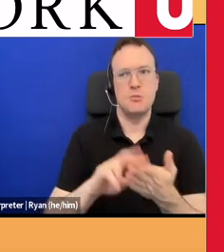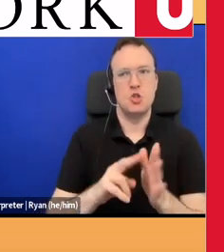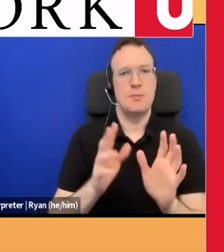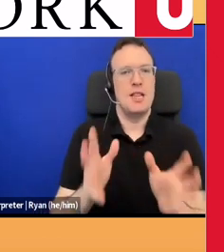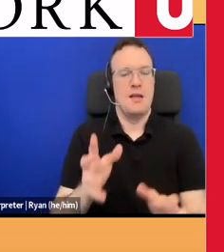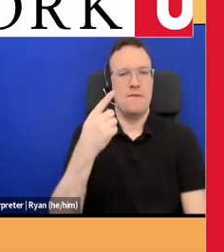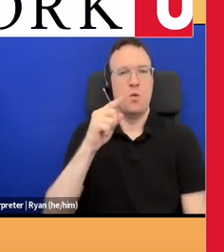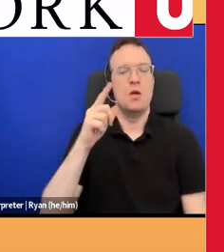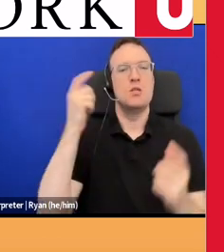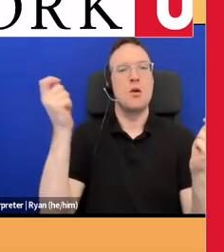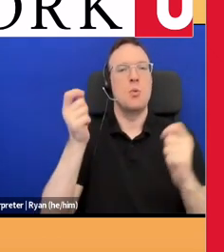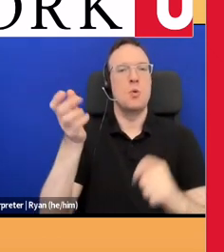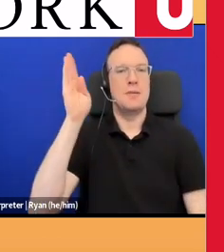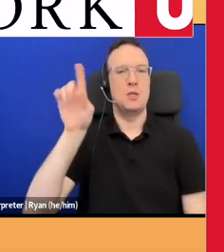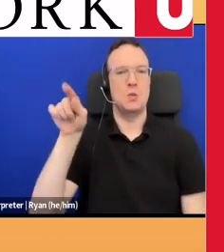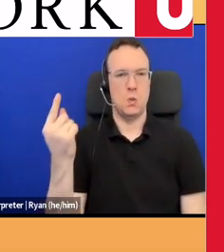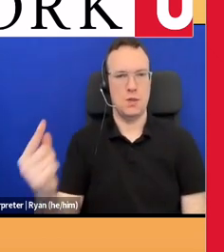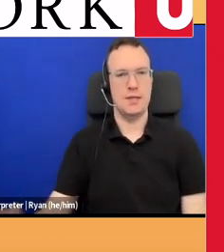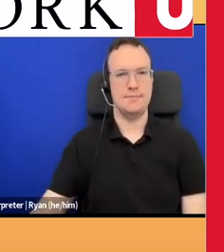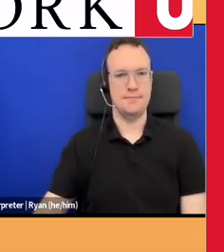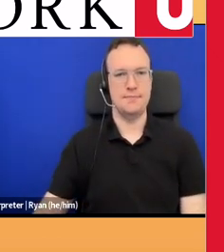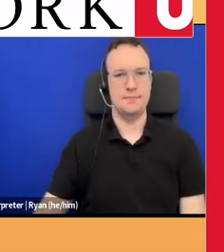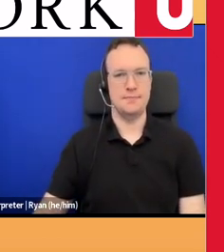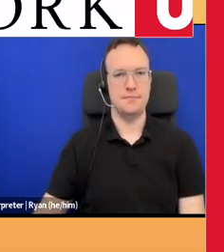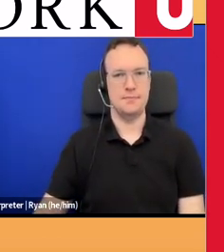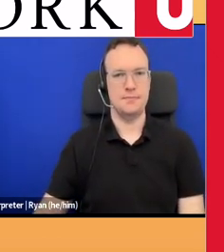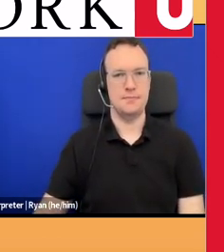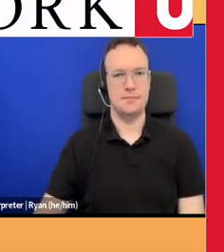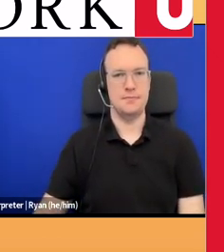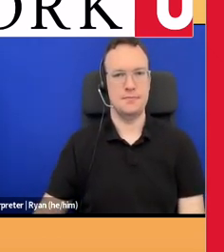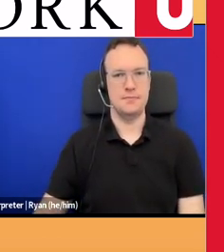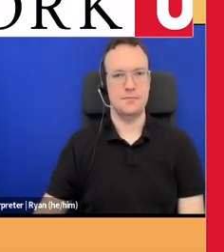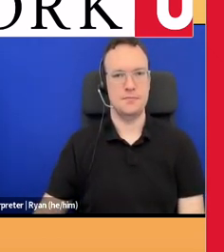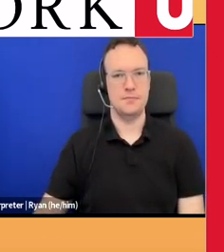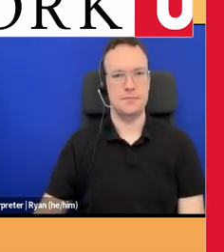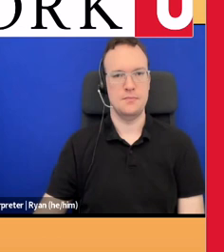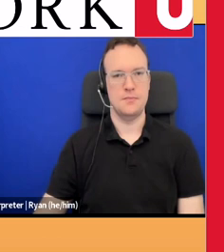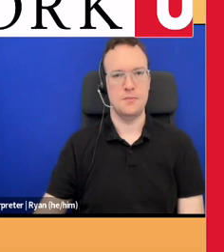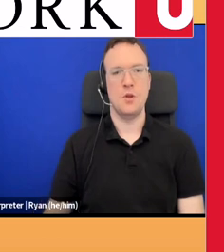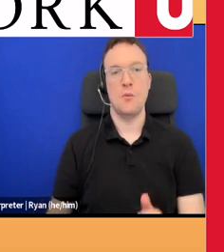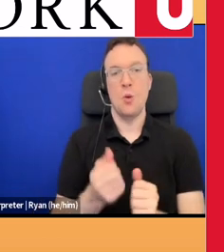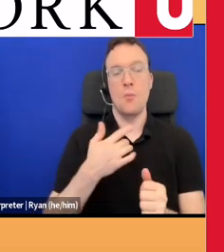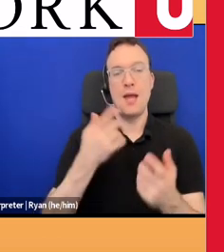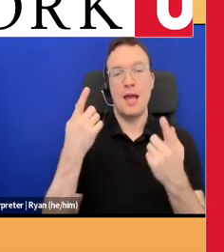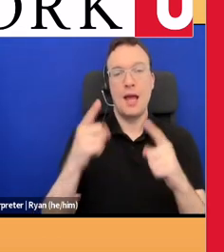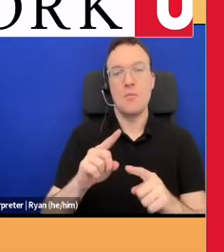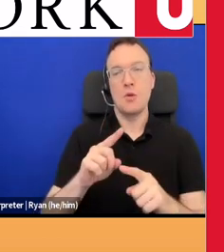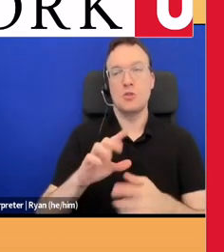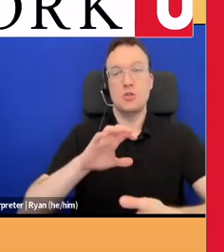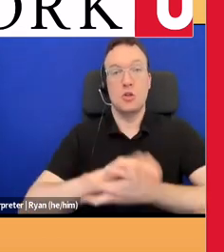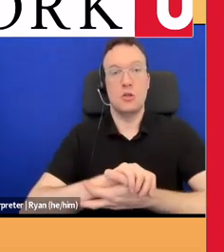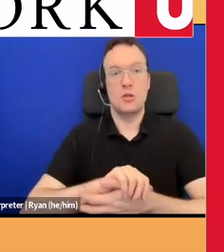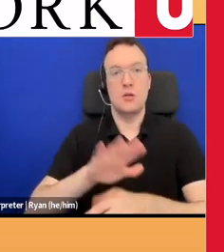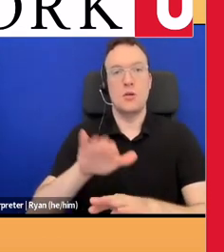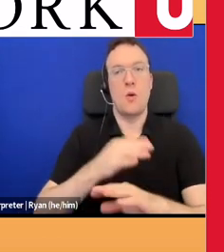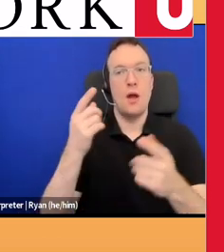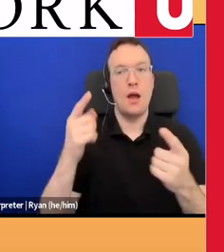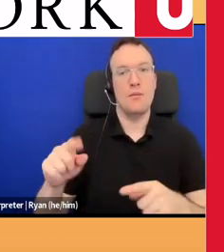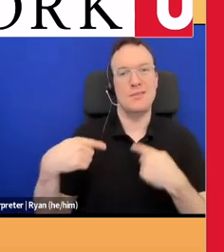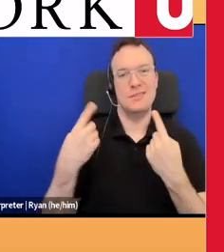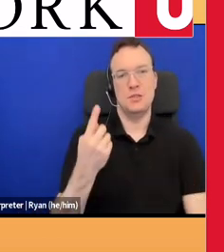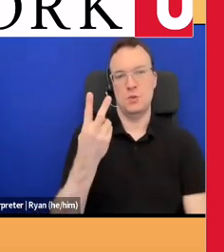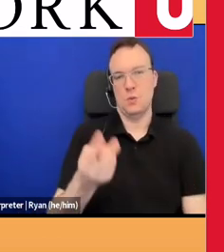for ceremonial speeches. And indeed, most of the instances when solidarity has been invoked during the last